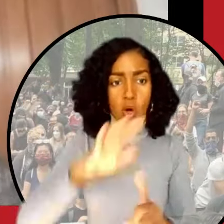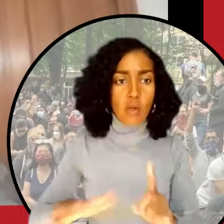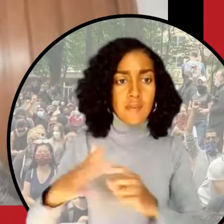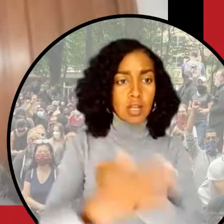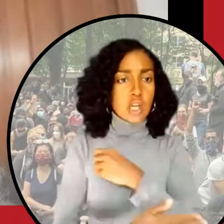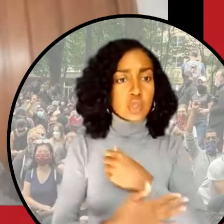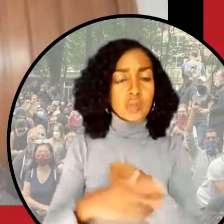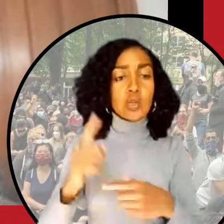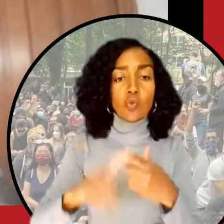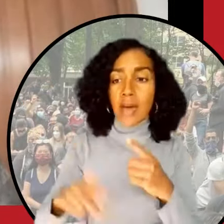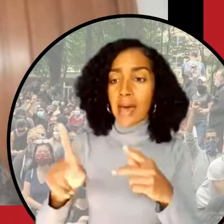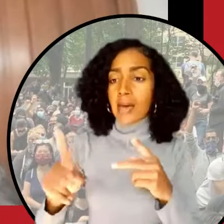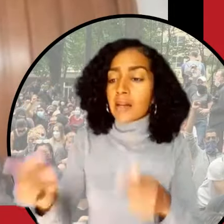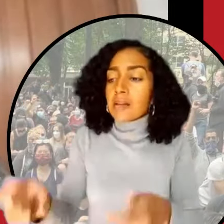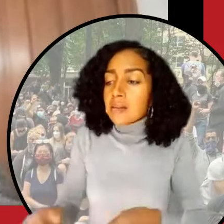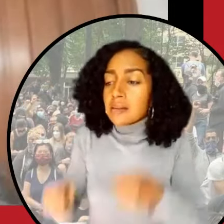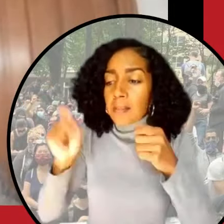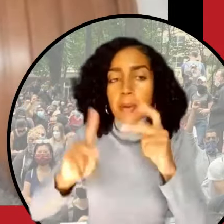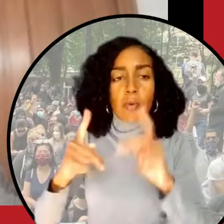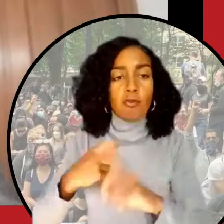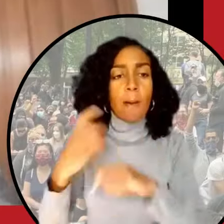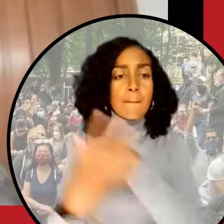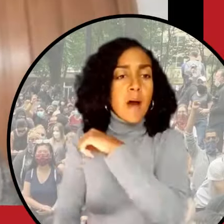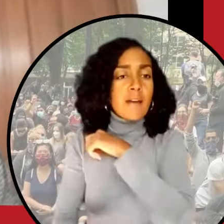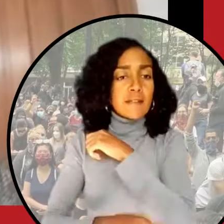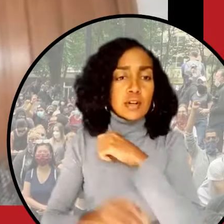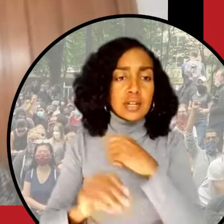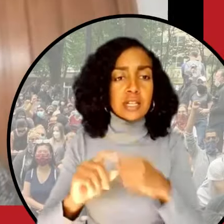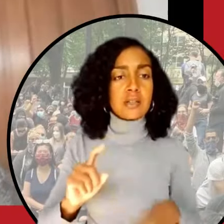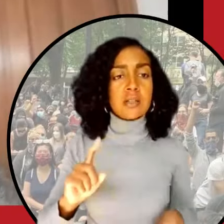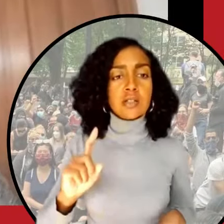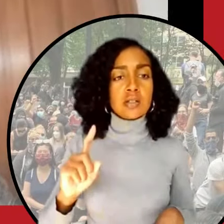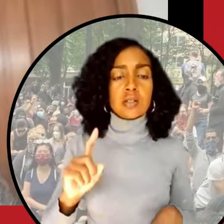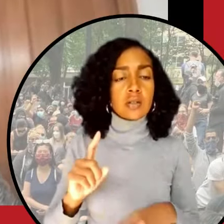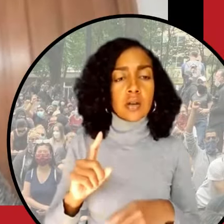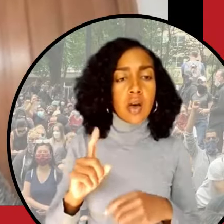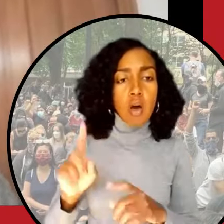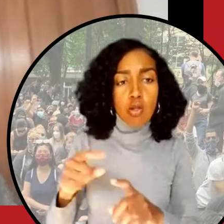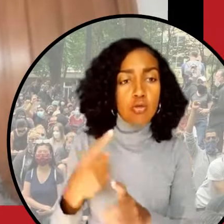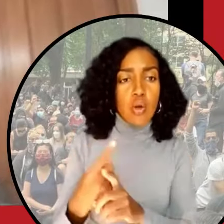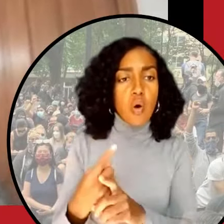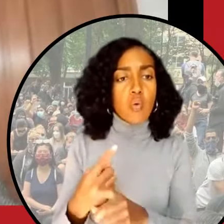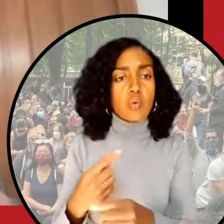by having strong social movement, community